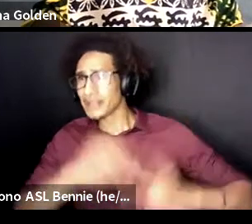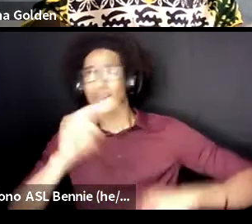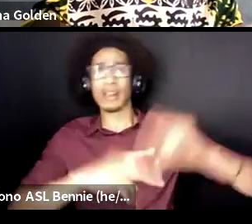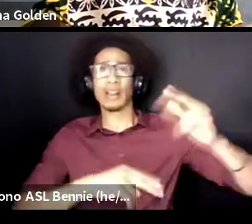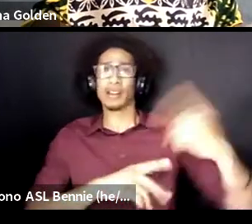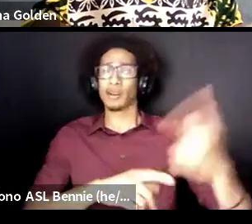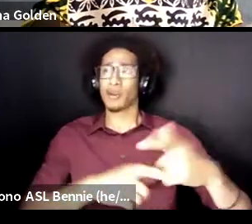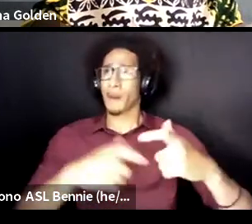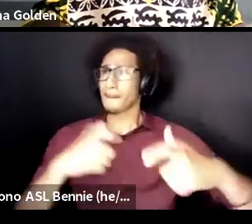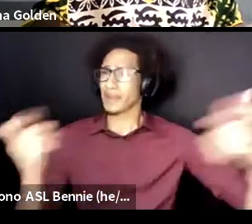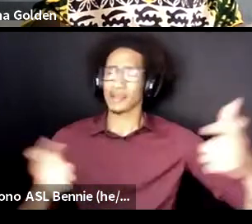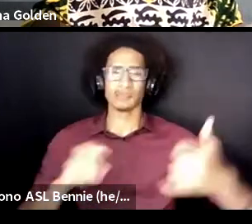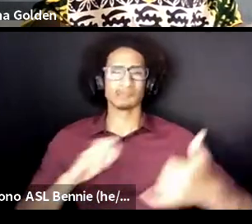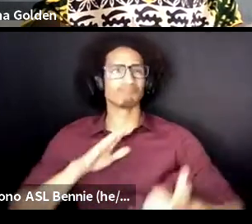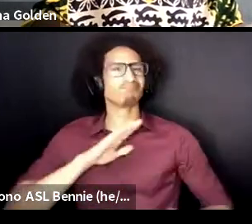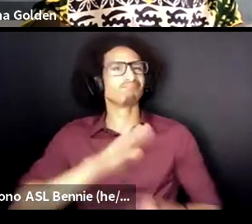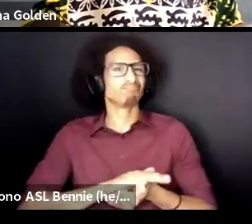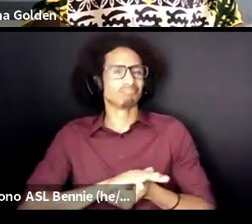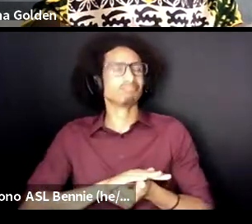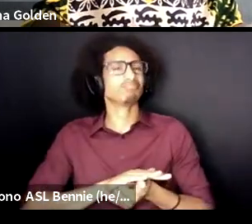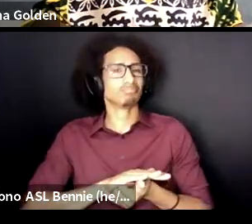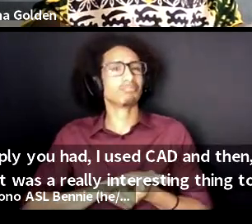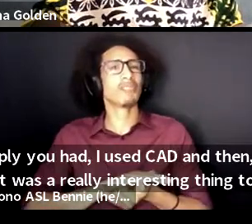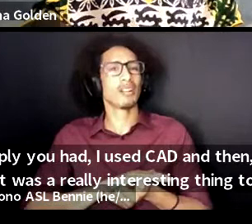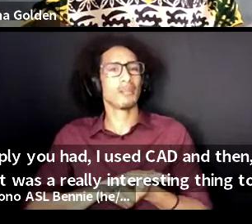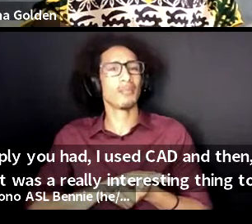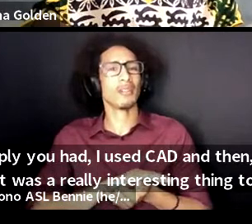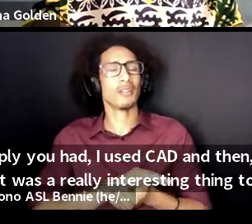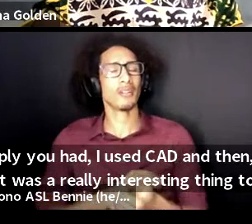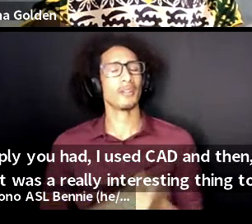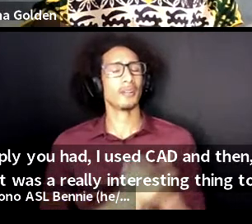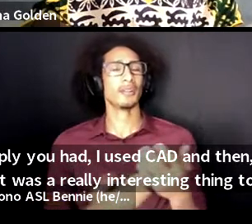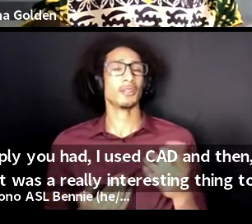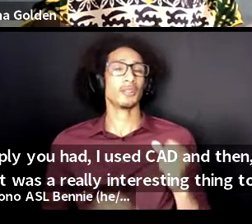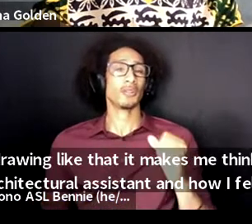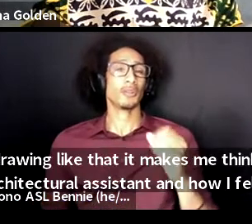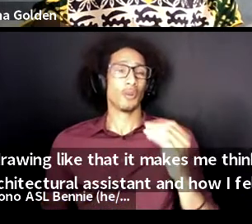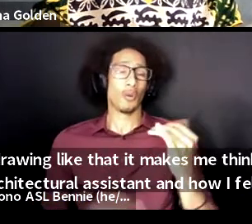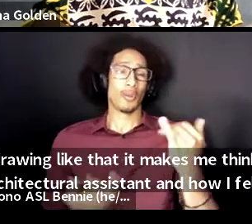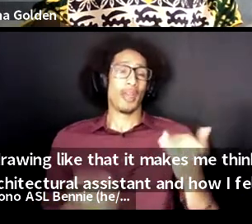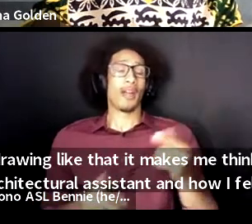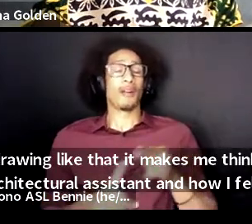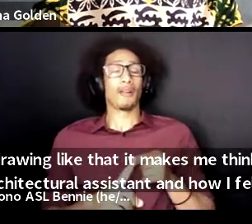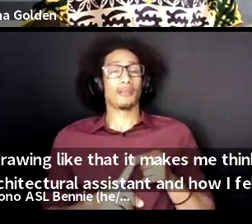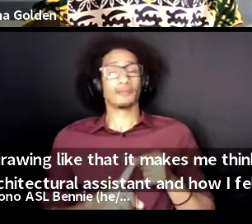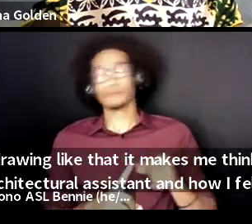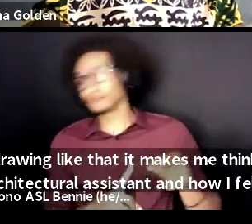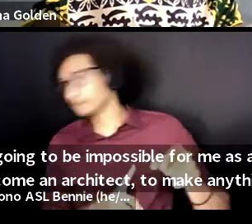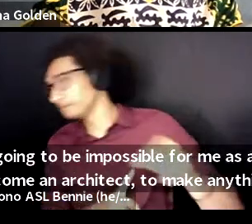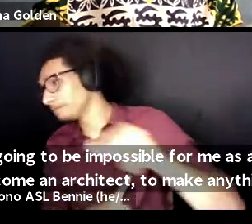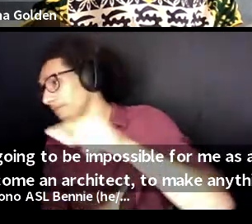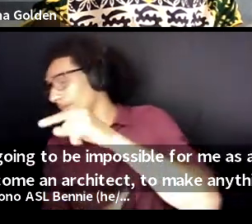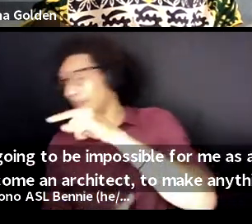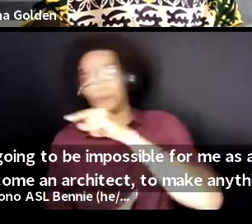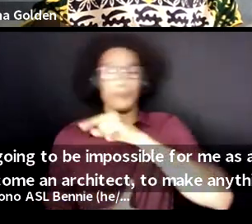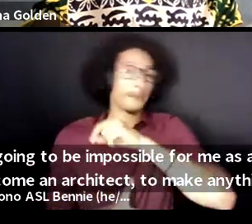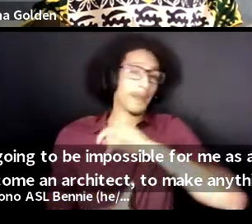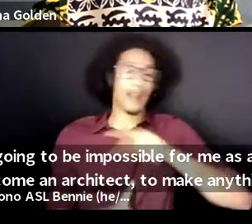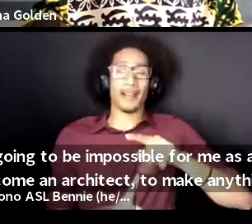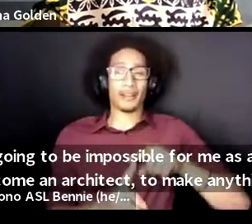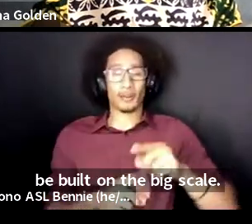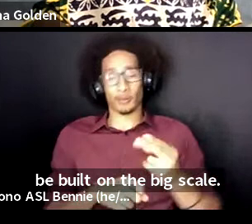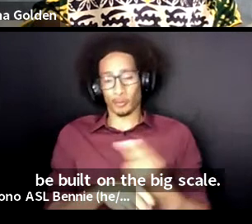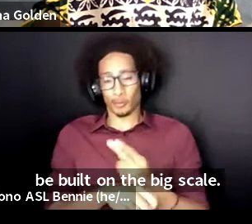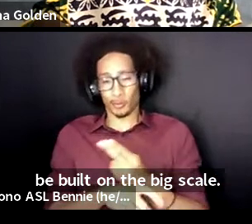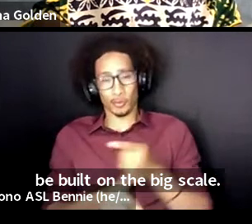scale. So to actually kind of return to these kind of skills and work in